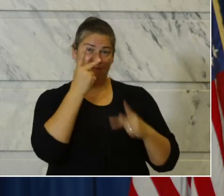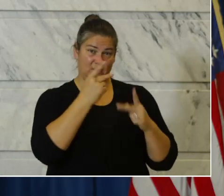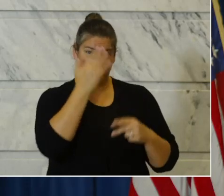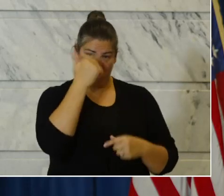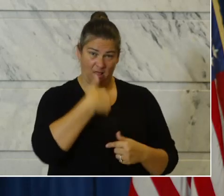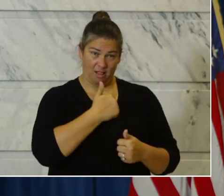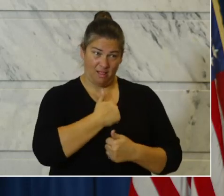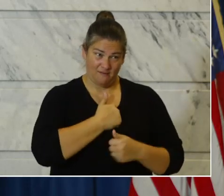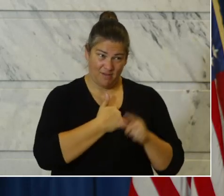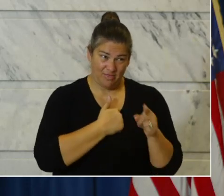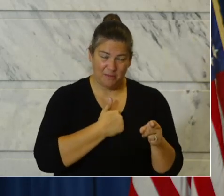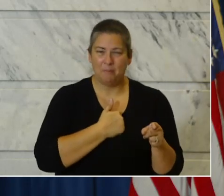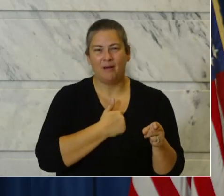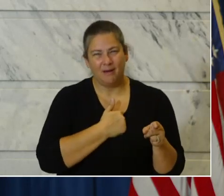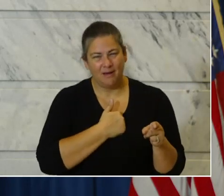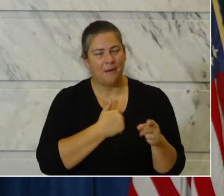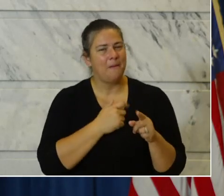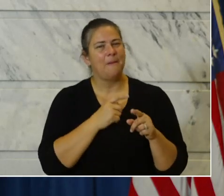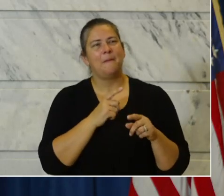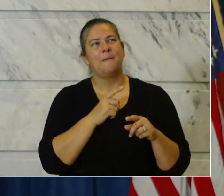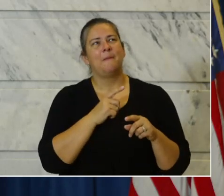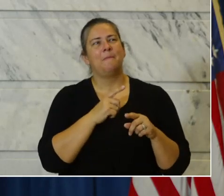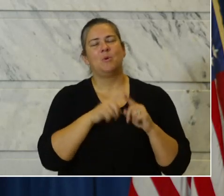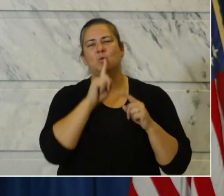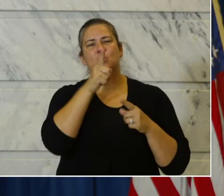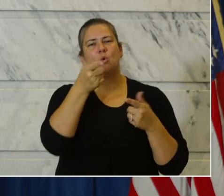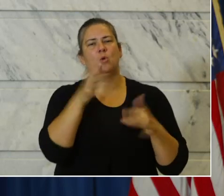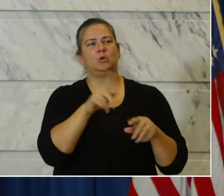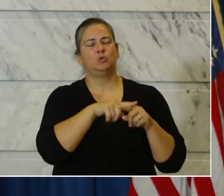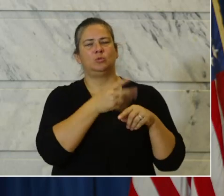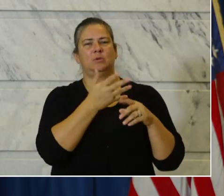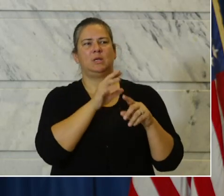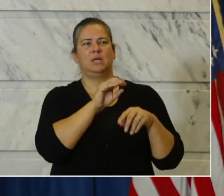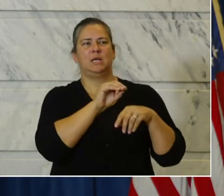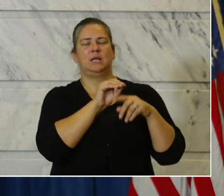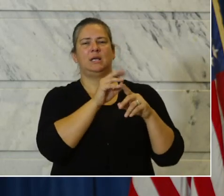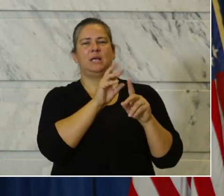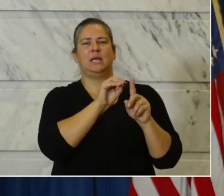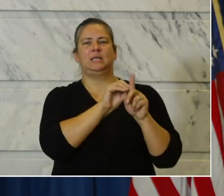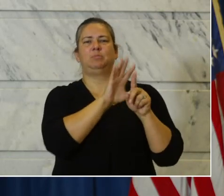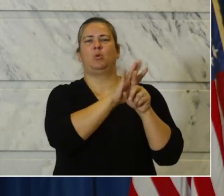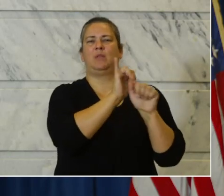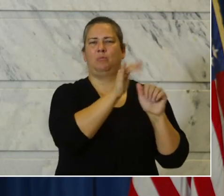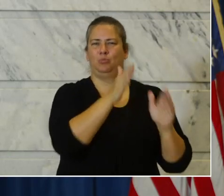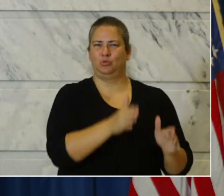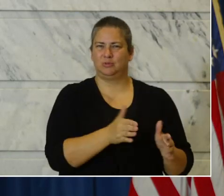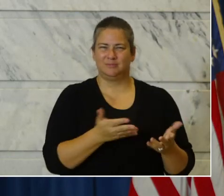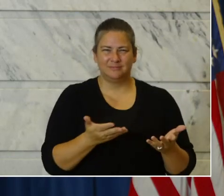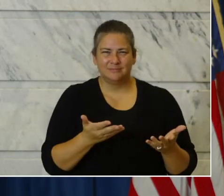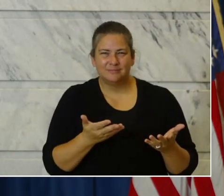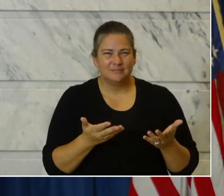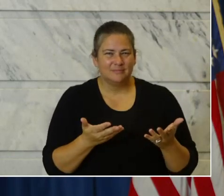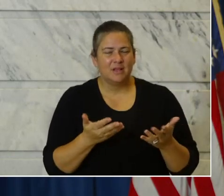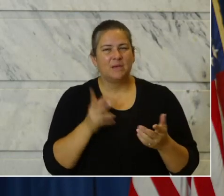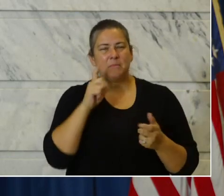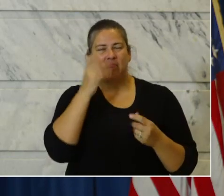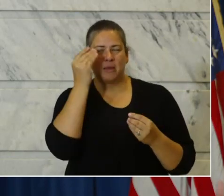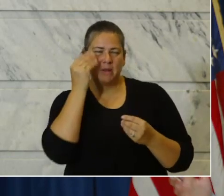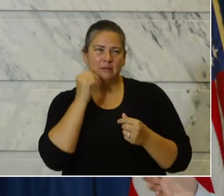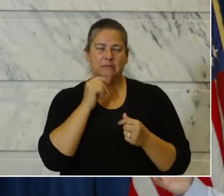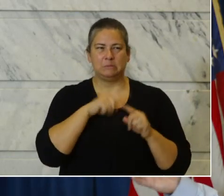don't want to have even that potential of exposing them, depending on what you do. And you might want to think about it